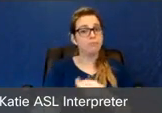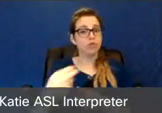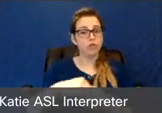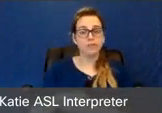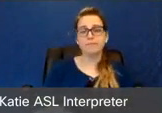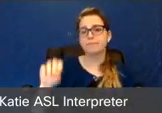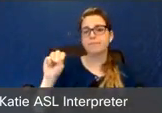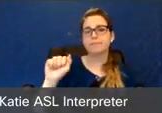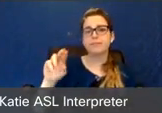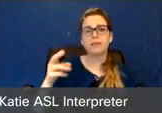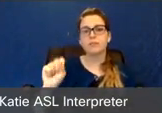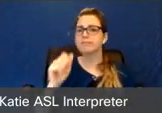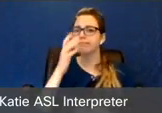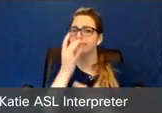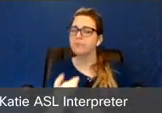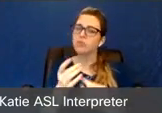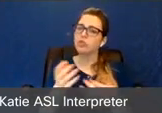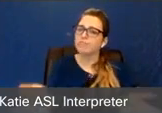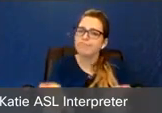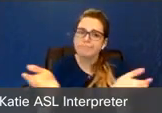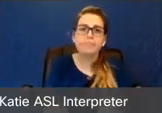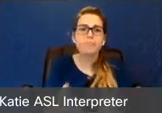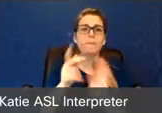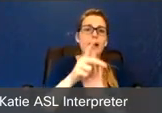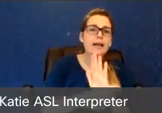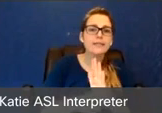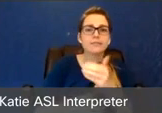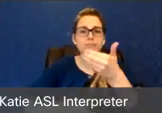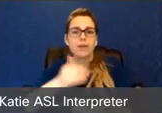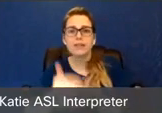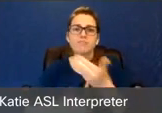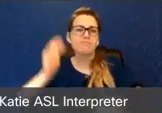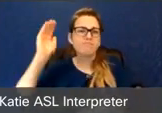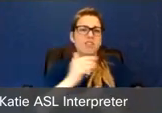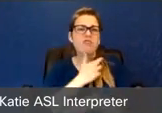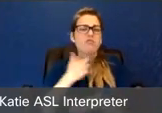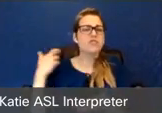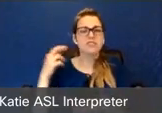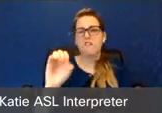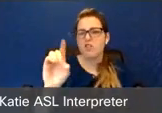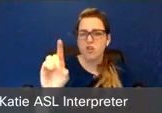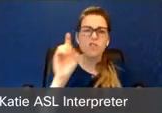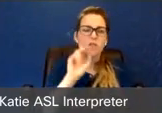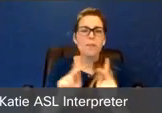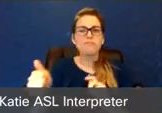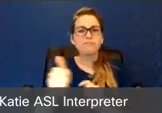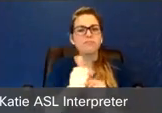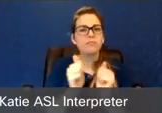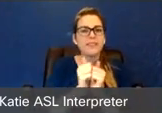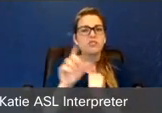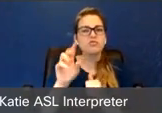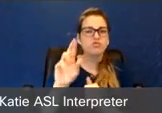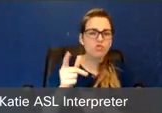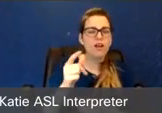in promoting policies and practices to lower the risk of overdose for persons with opioid use disorder who are or have been